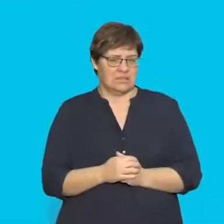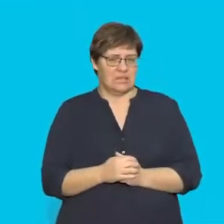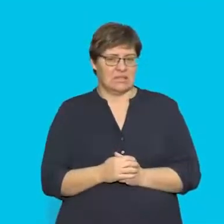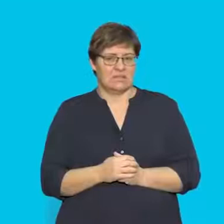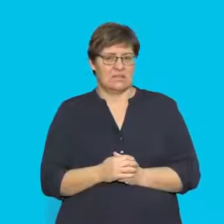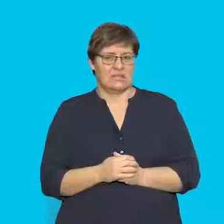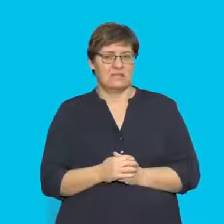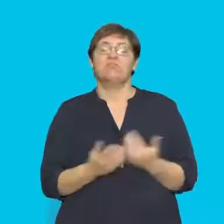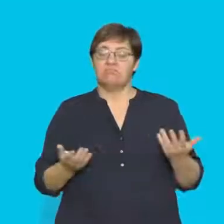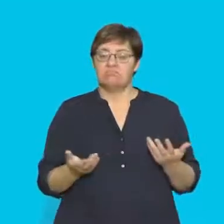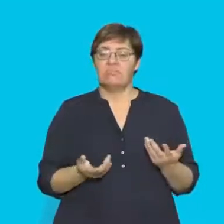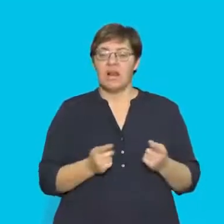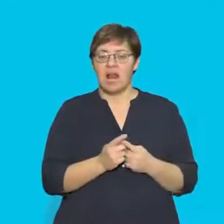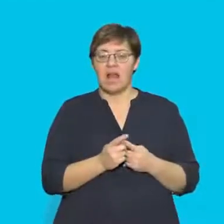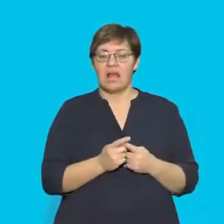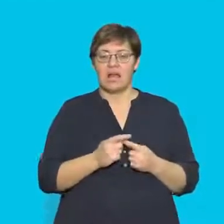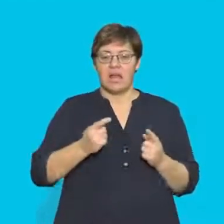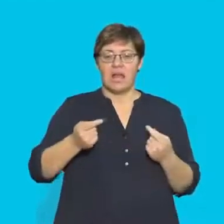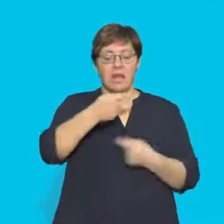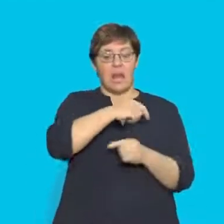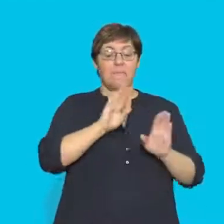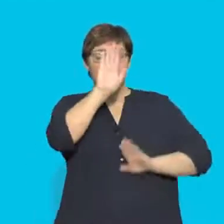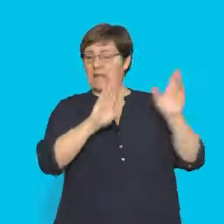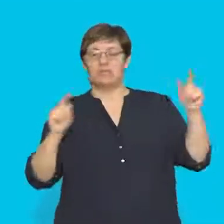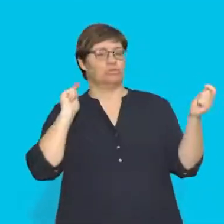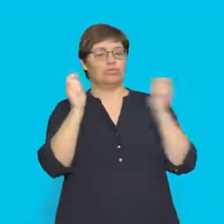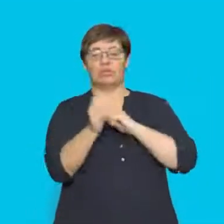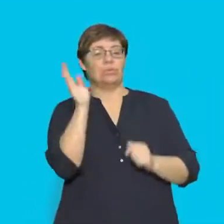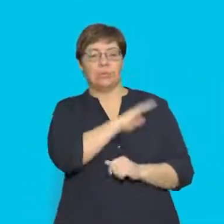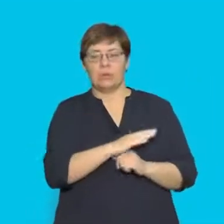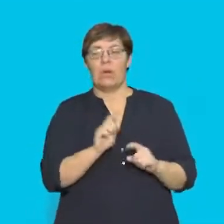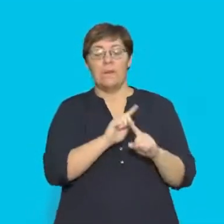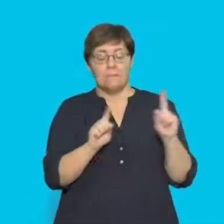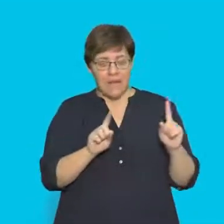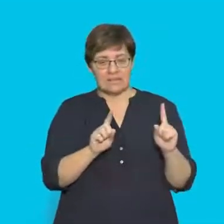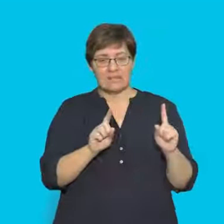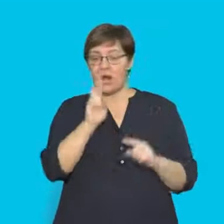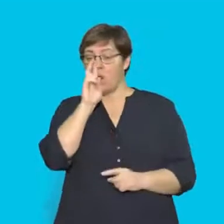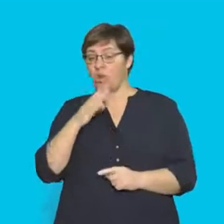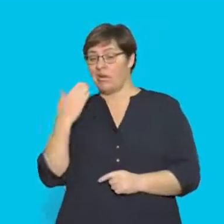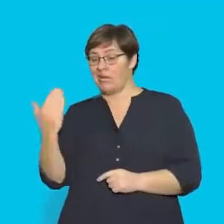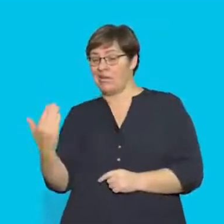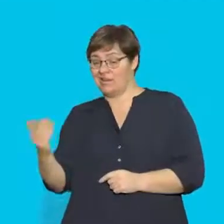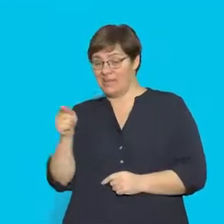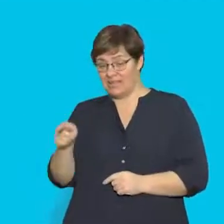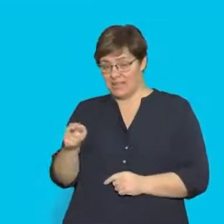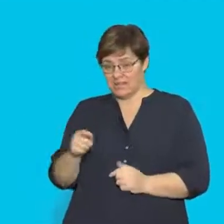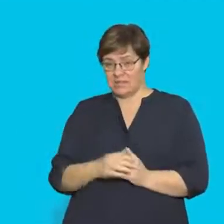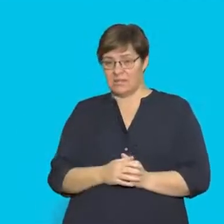the direction of the current. Now the pattern doesn't change, but what does change? Have a careful look.